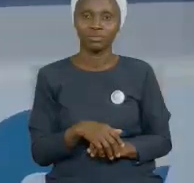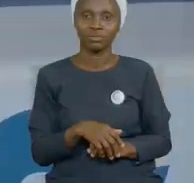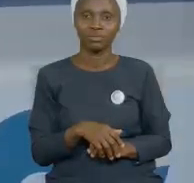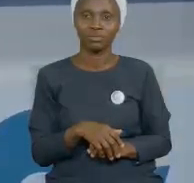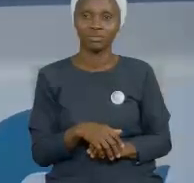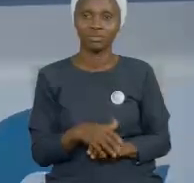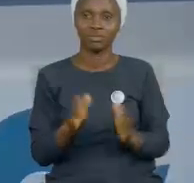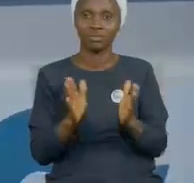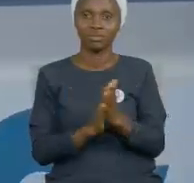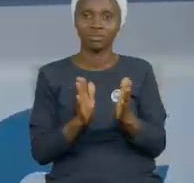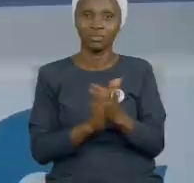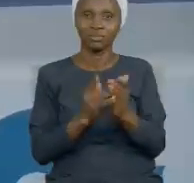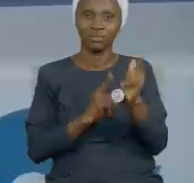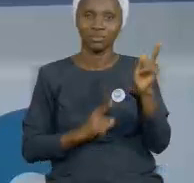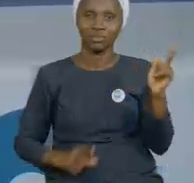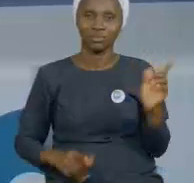Praise the Lord.